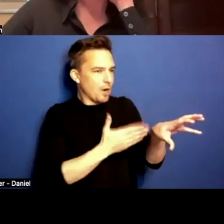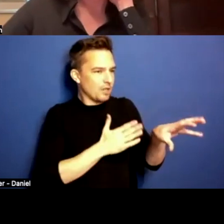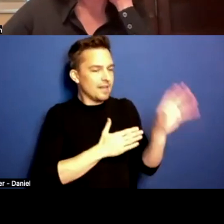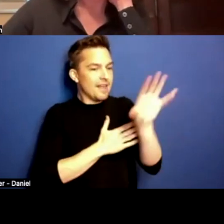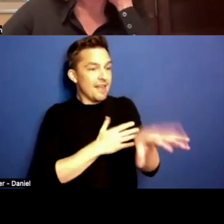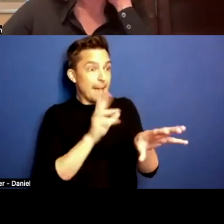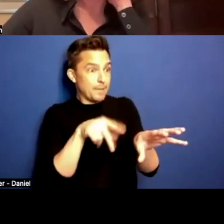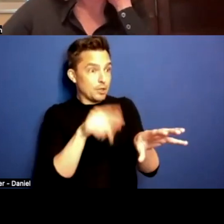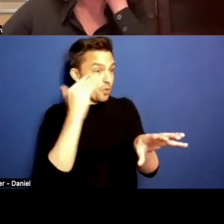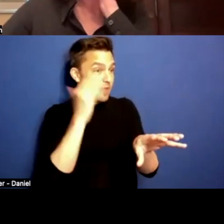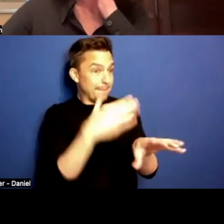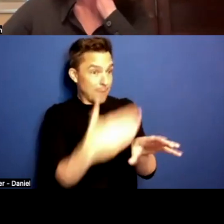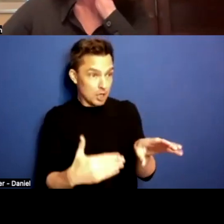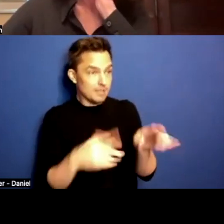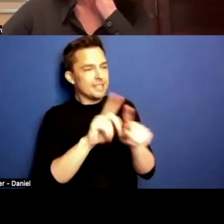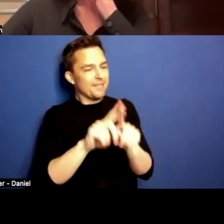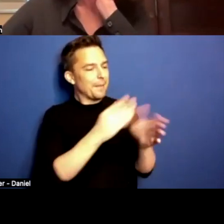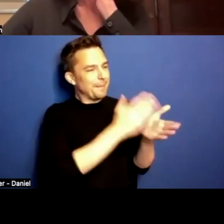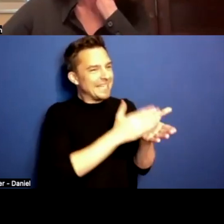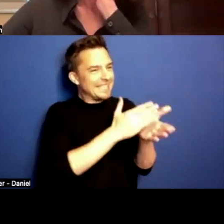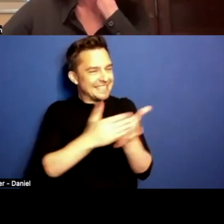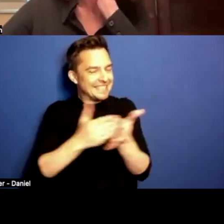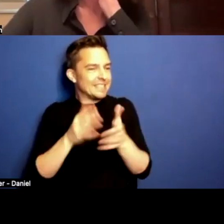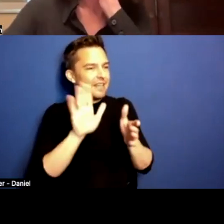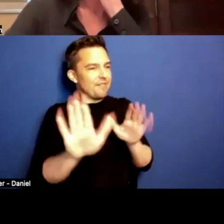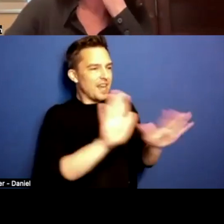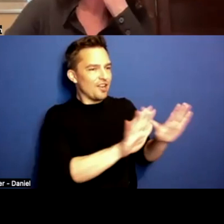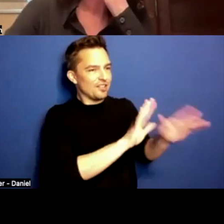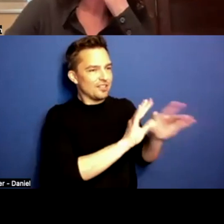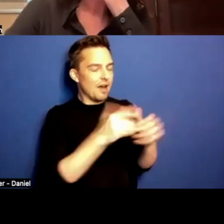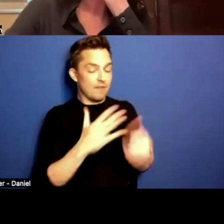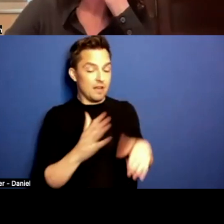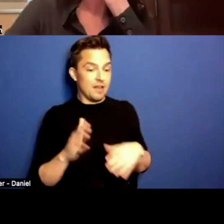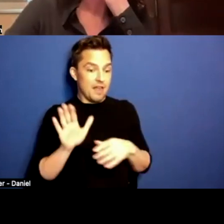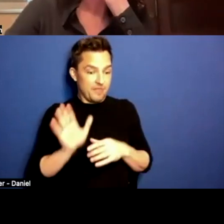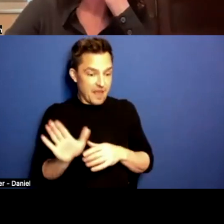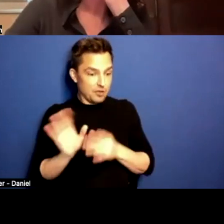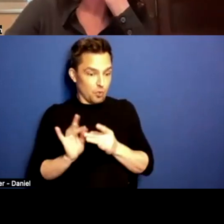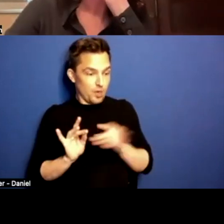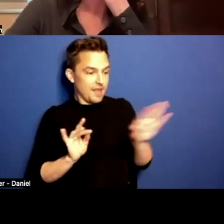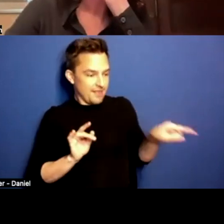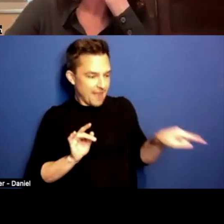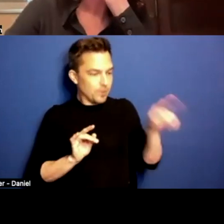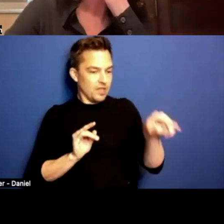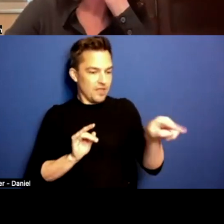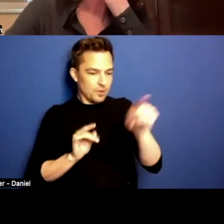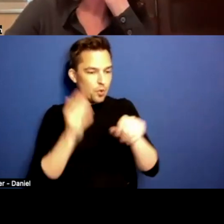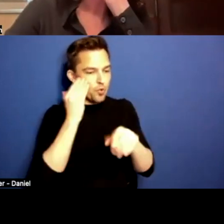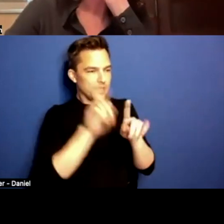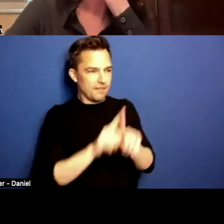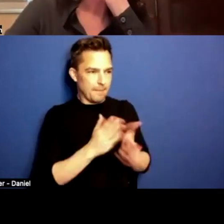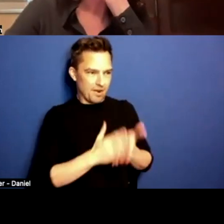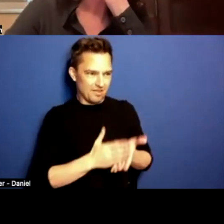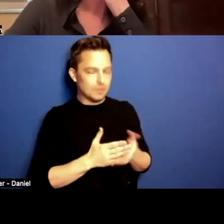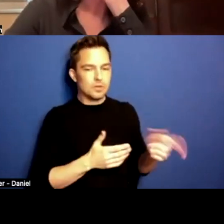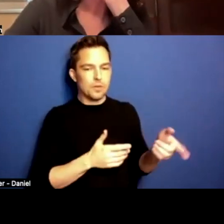And that's also something to help bolster people in thinking about who are the people in their life that can be helpful. One of the things when I used to